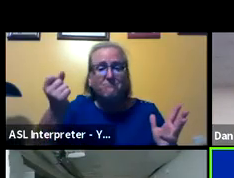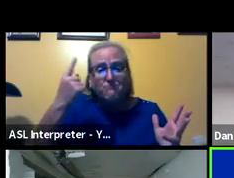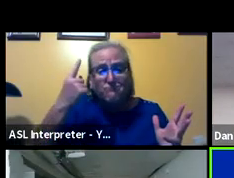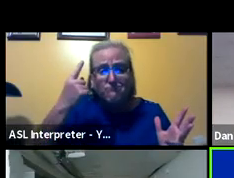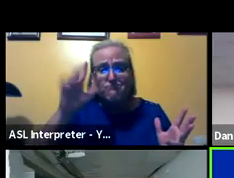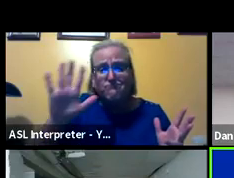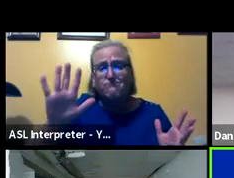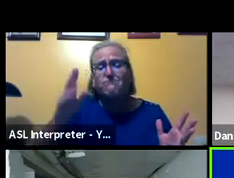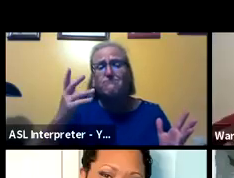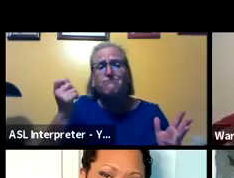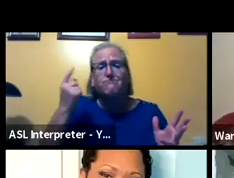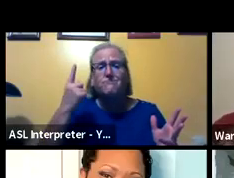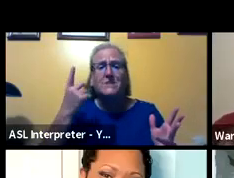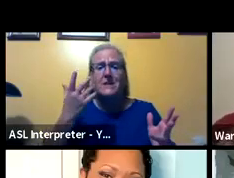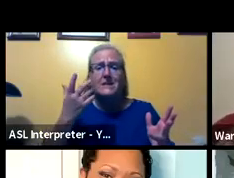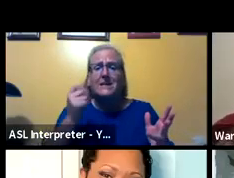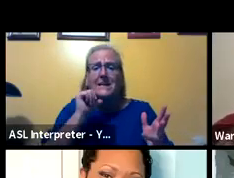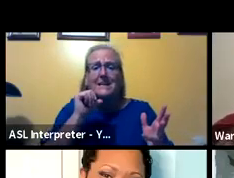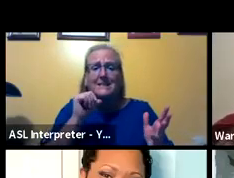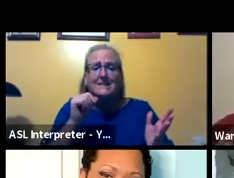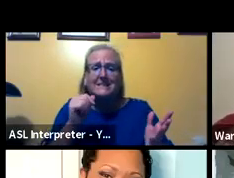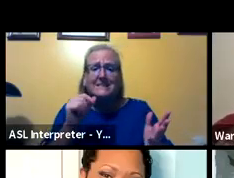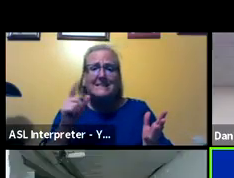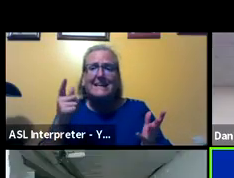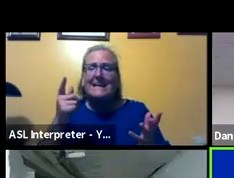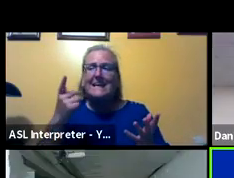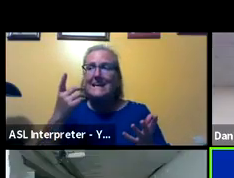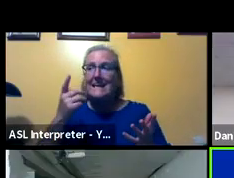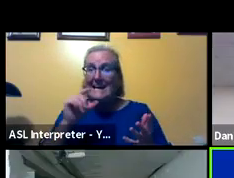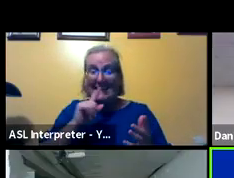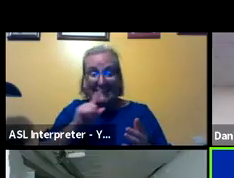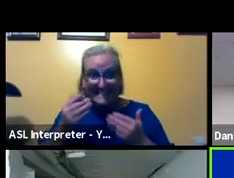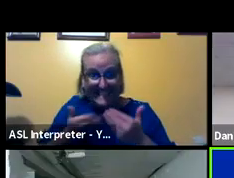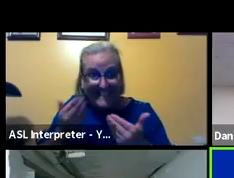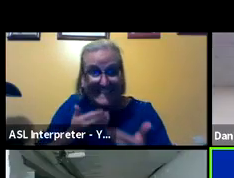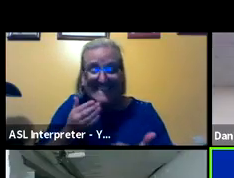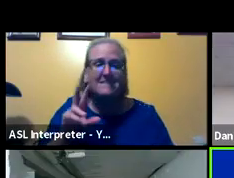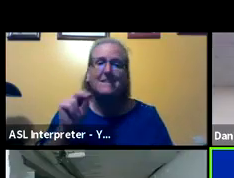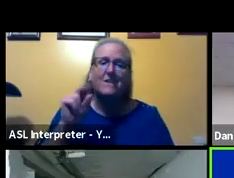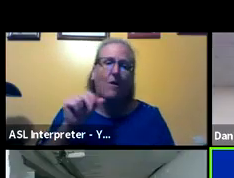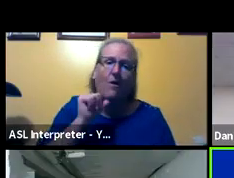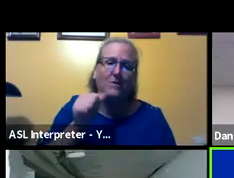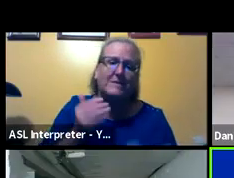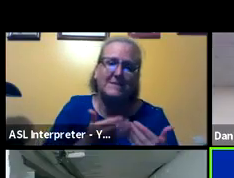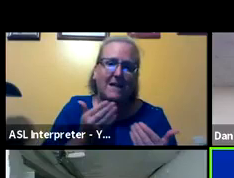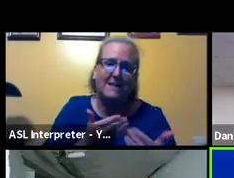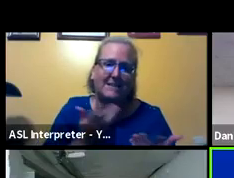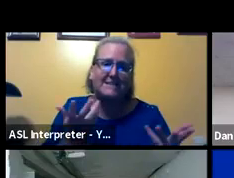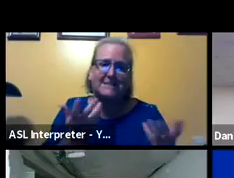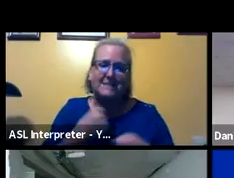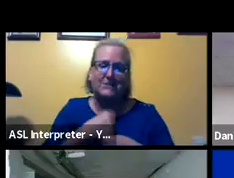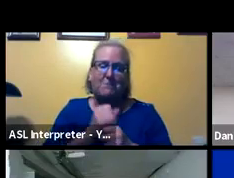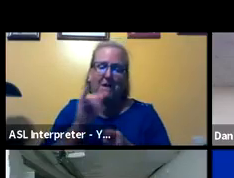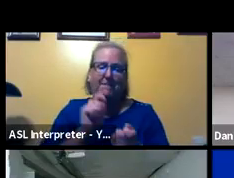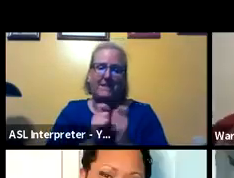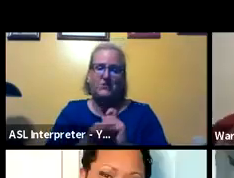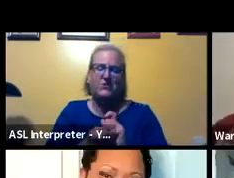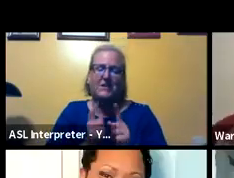not, to say it's not easy is an overstatement of how difficult it will be to make the change. So, thank